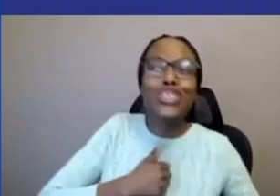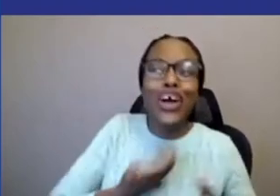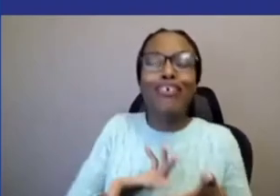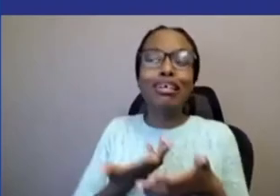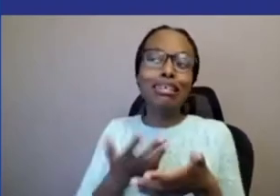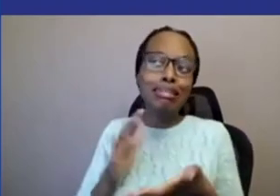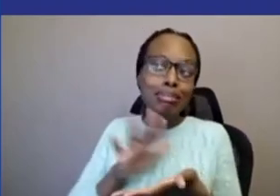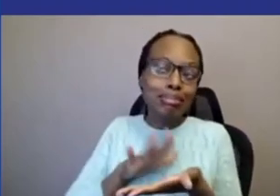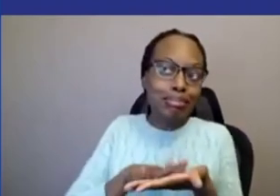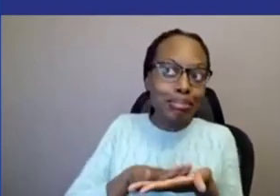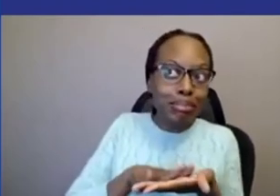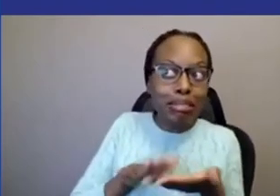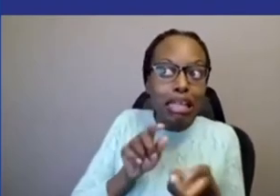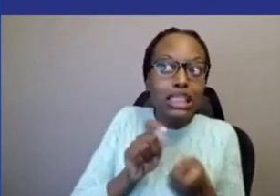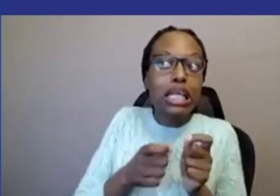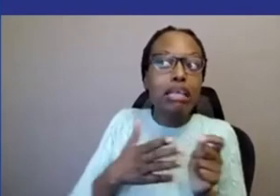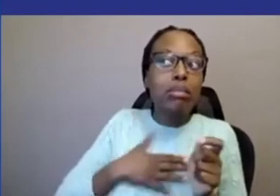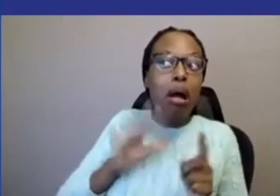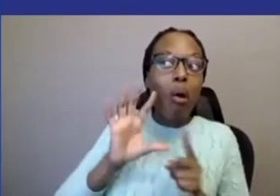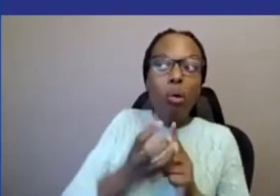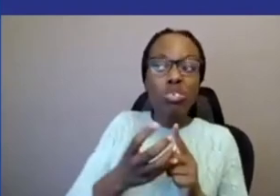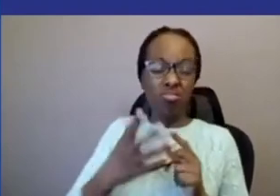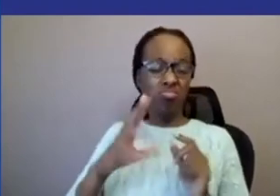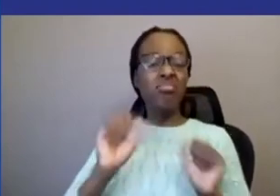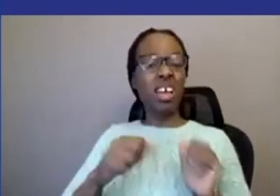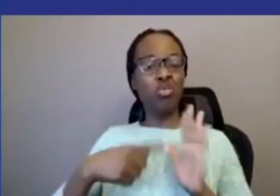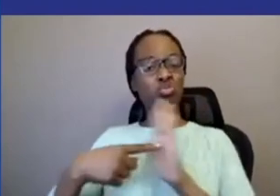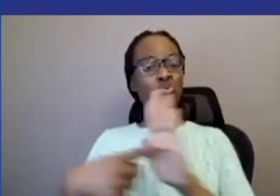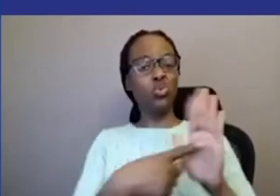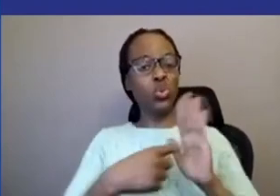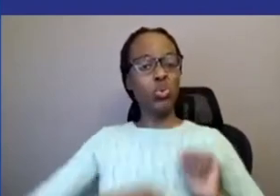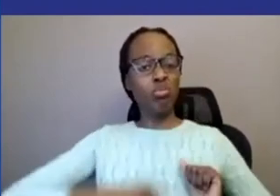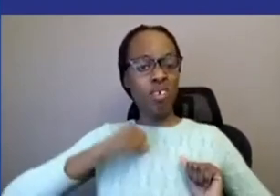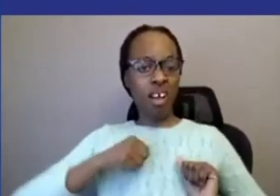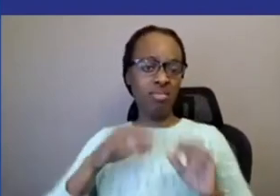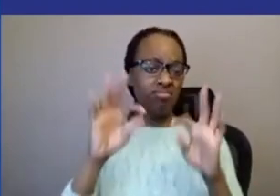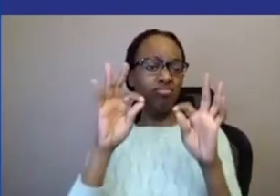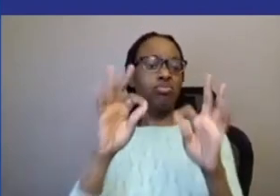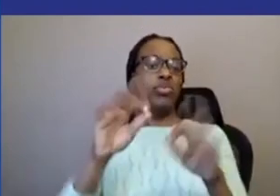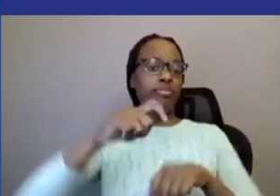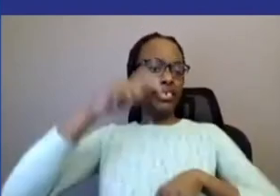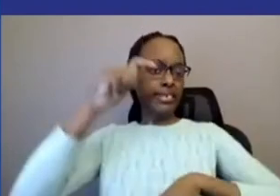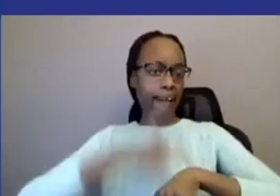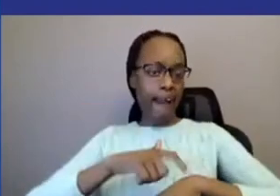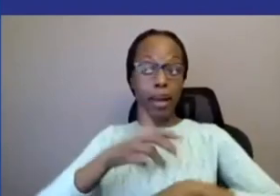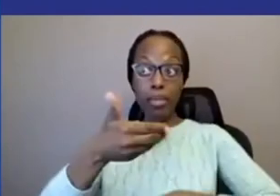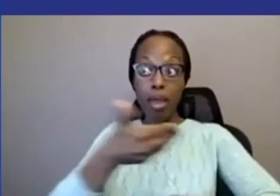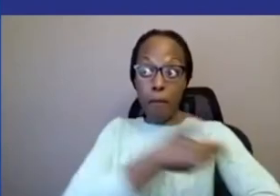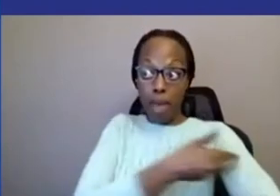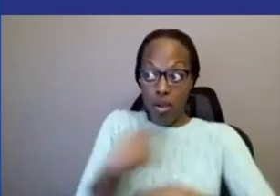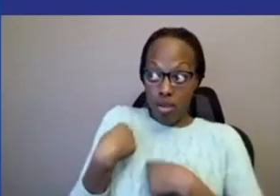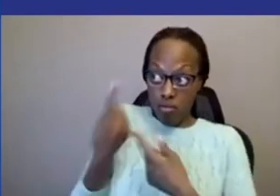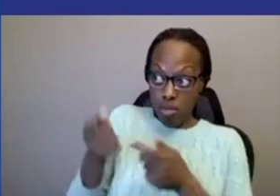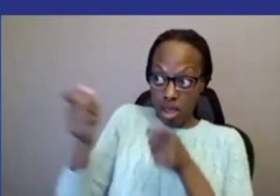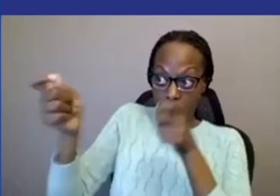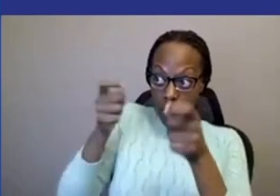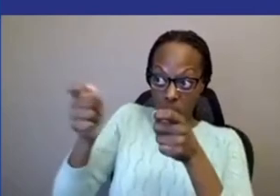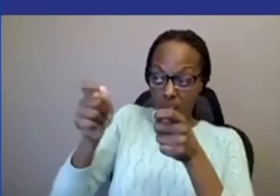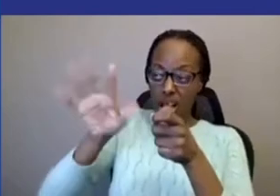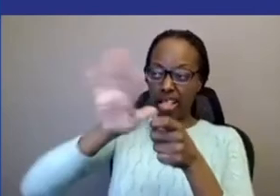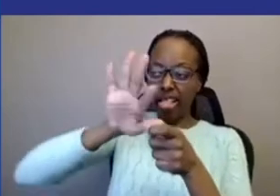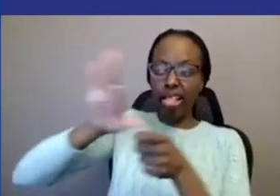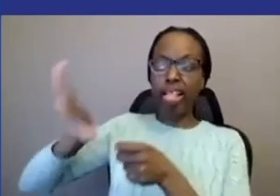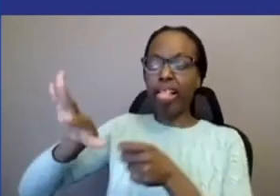I think this is a great time to push back on that power and say, no, this is what it is. But I think just posing